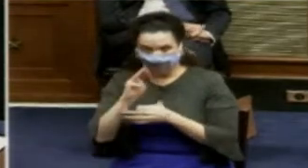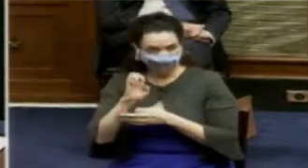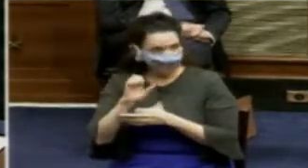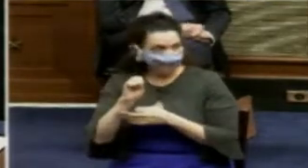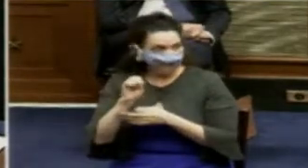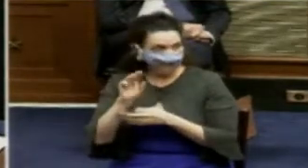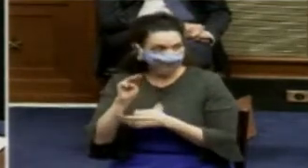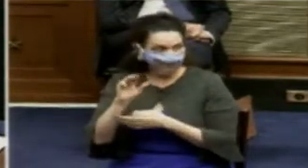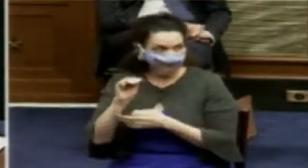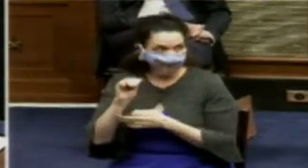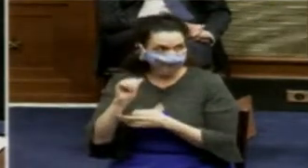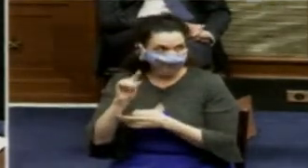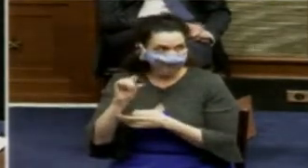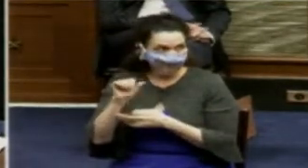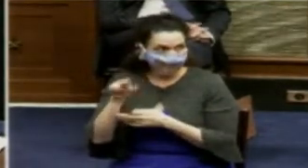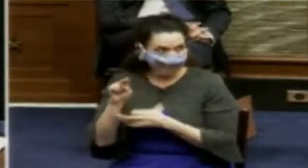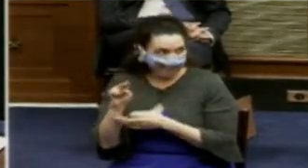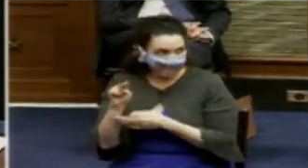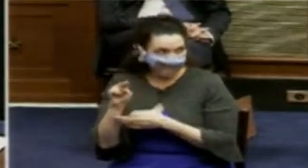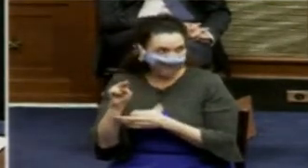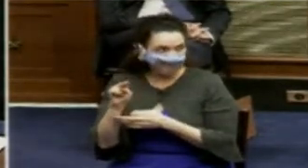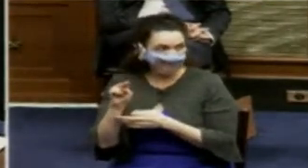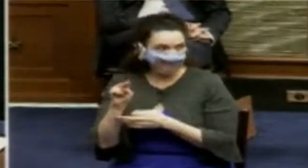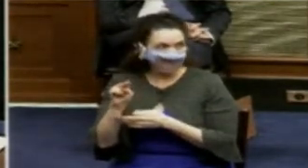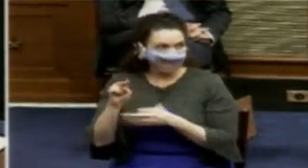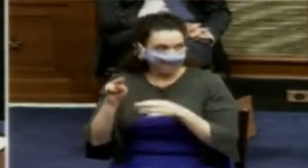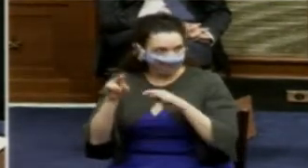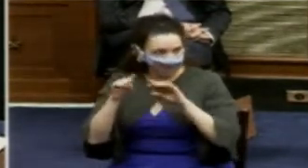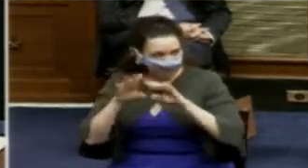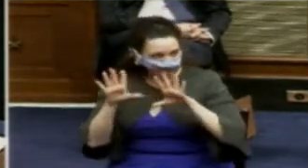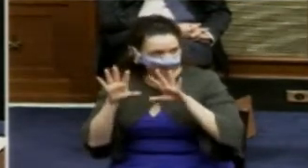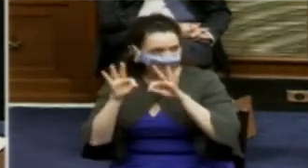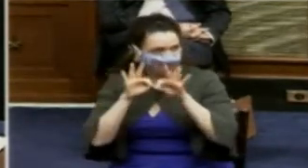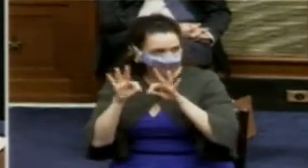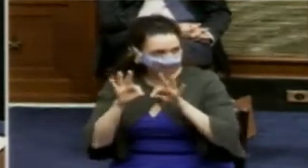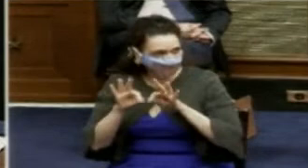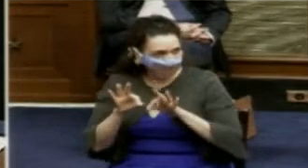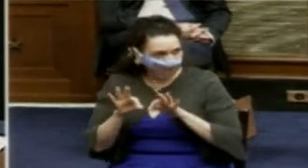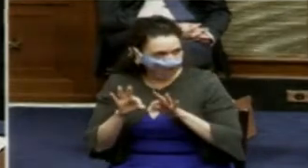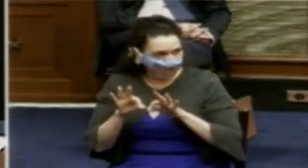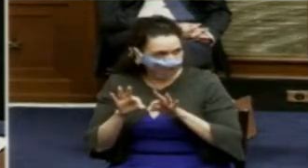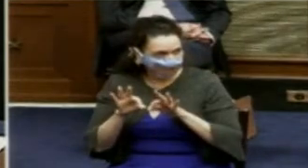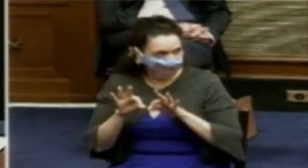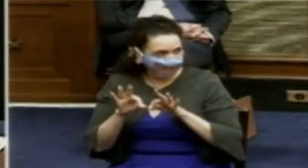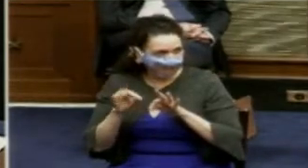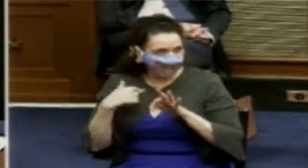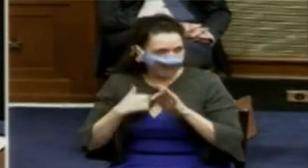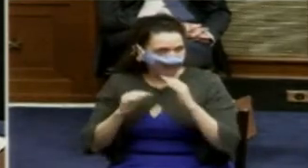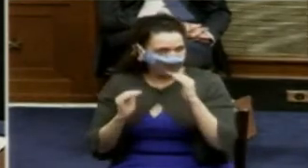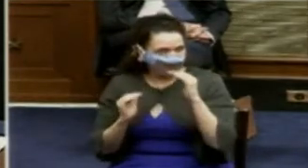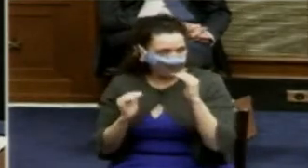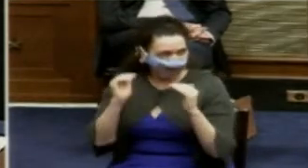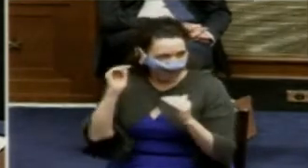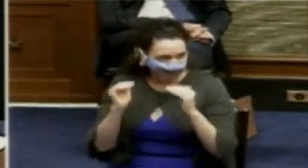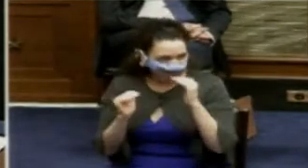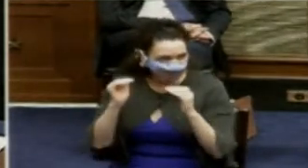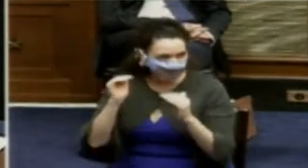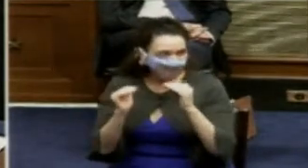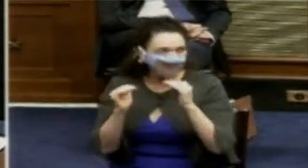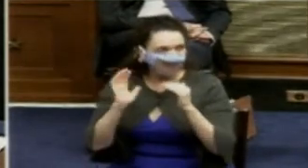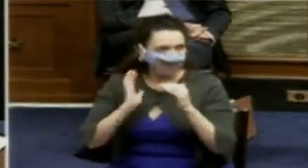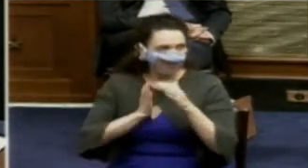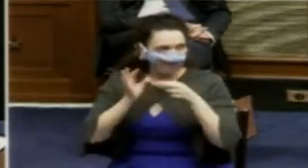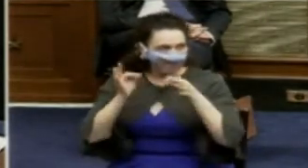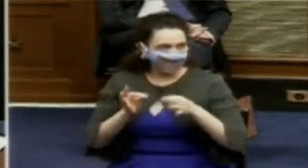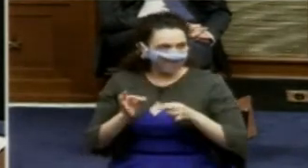living close to the seat of the federal government would be sufficient compensation. And to quote the Carter Justice